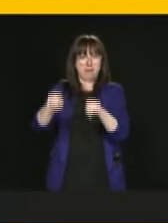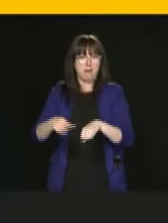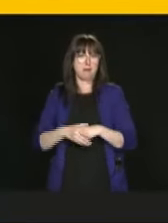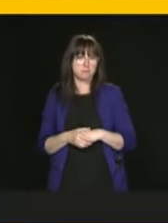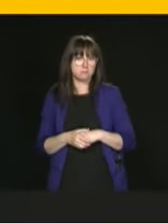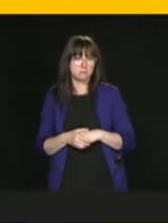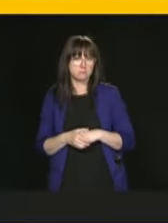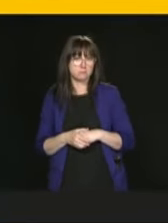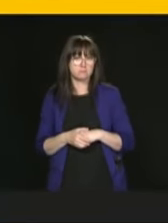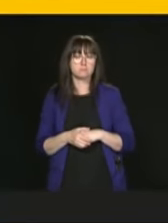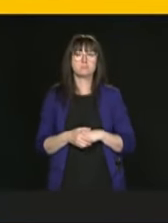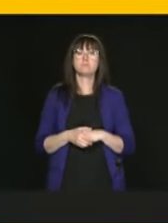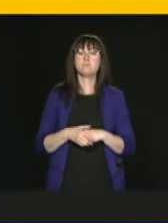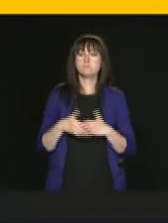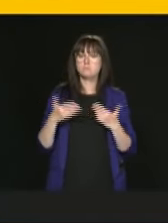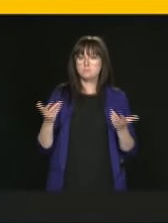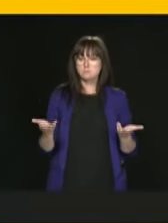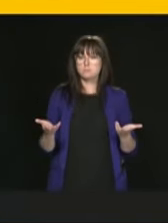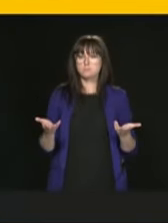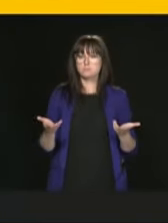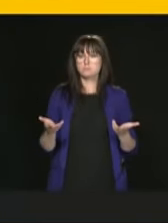of these,